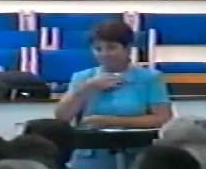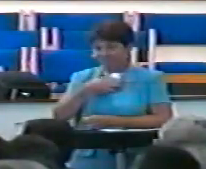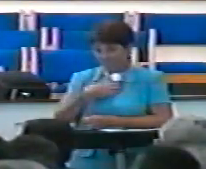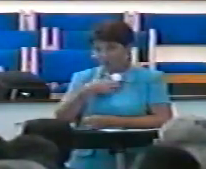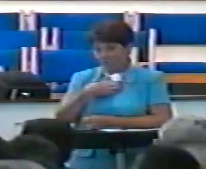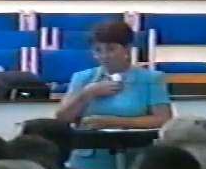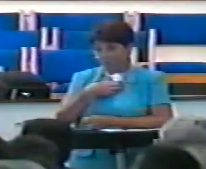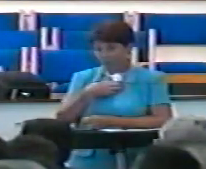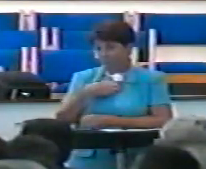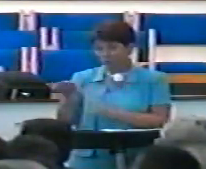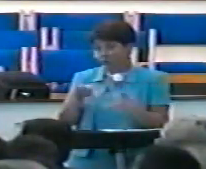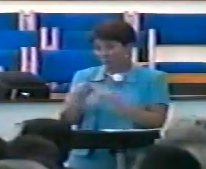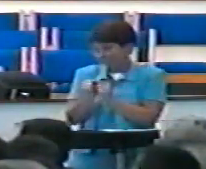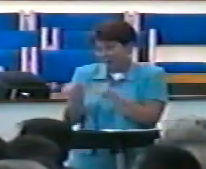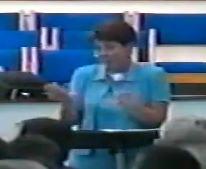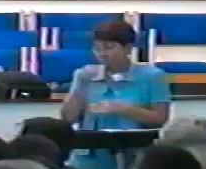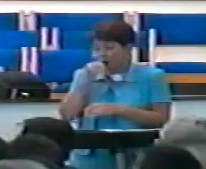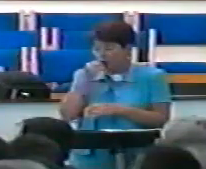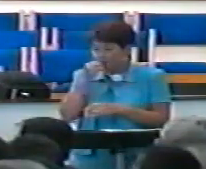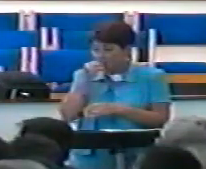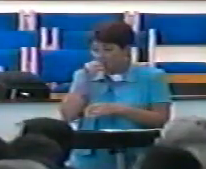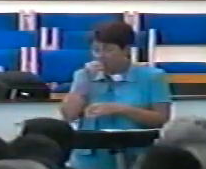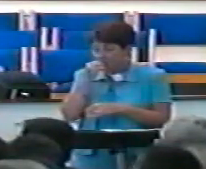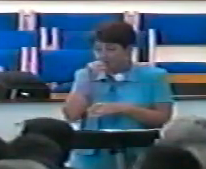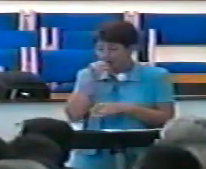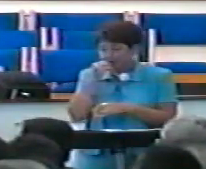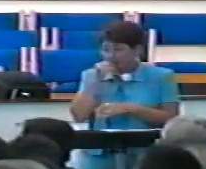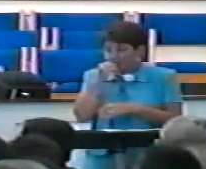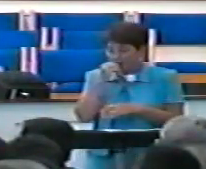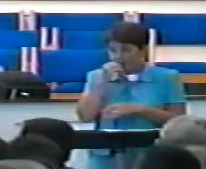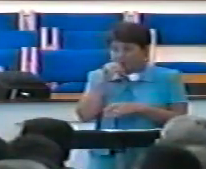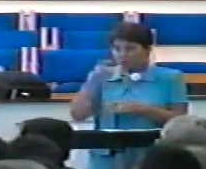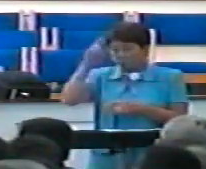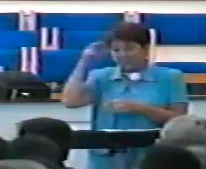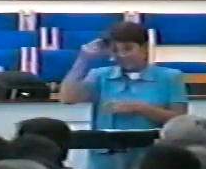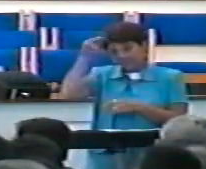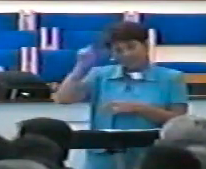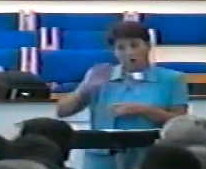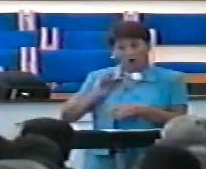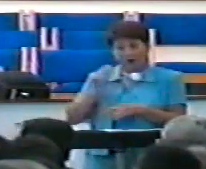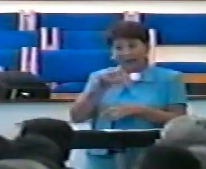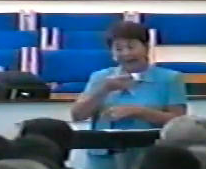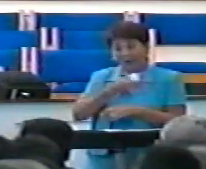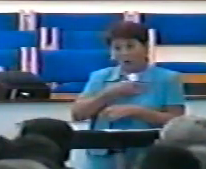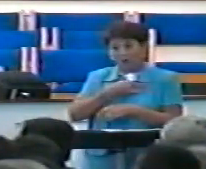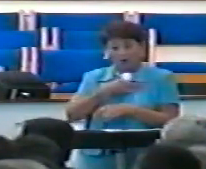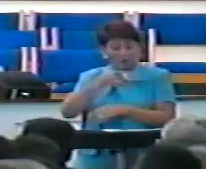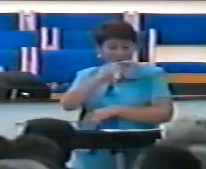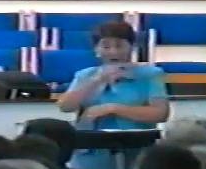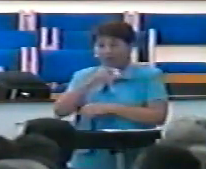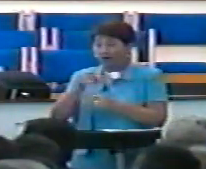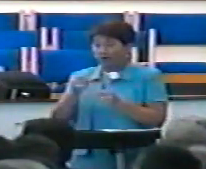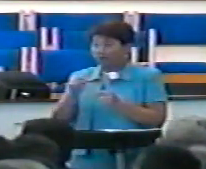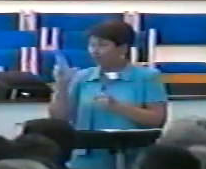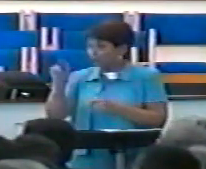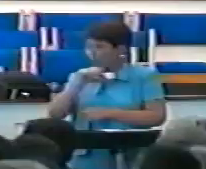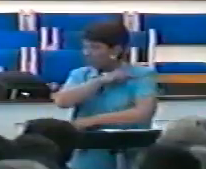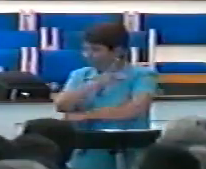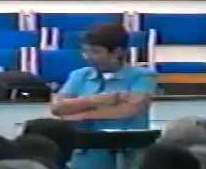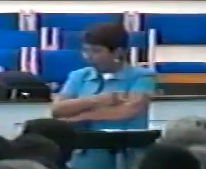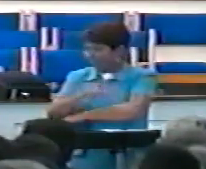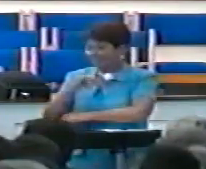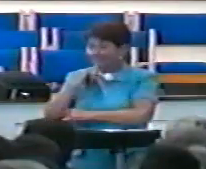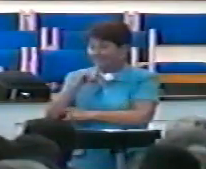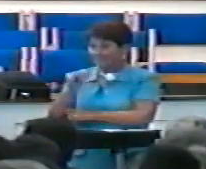our powerlessness is our prayerlessness. The source of power in helping a desperate world does not come